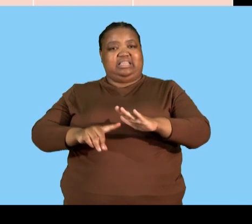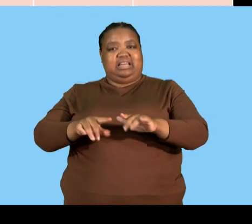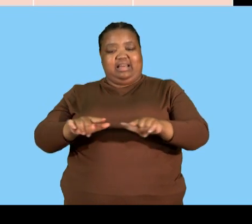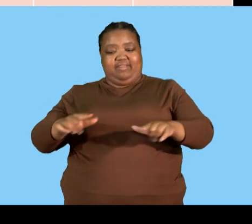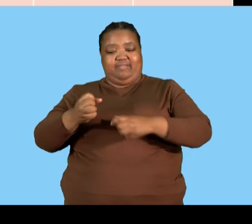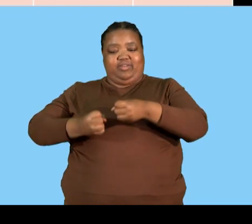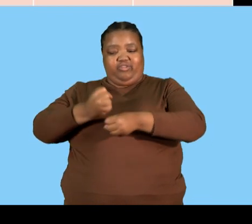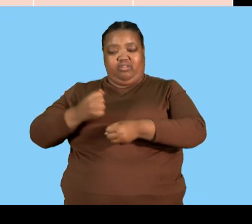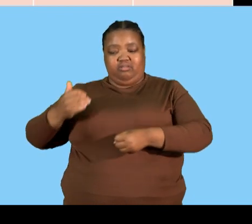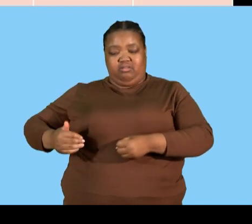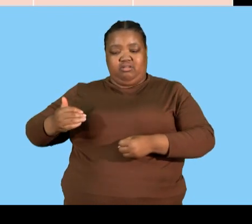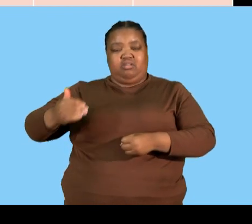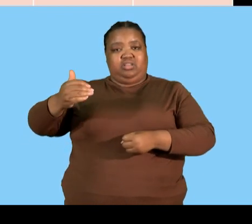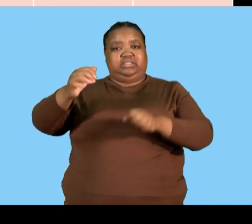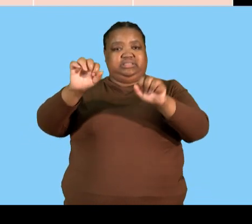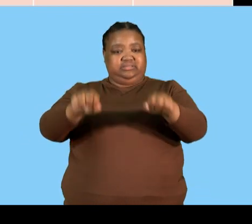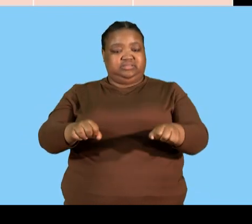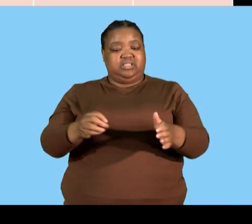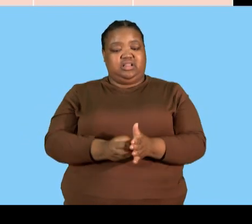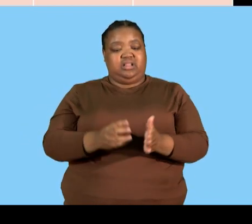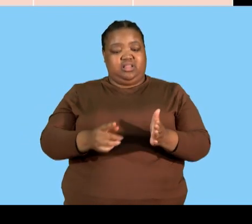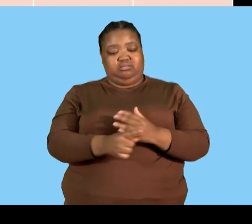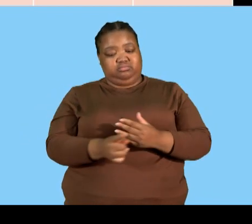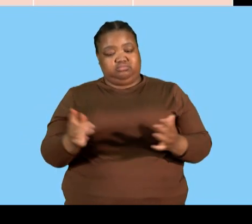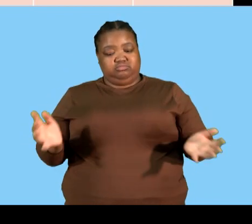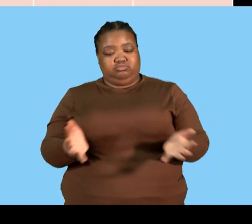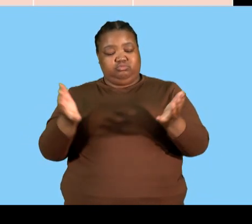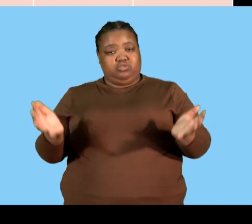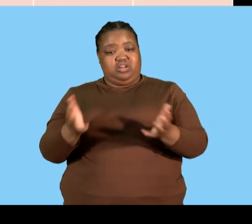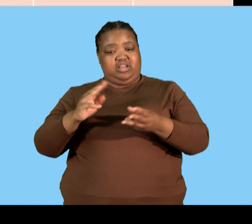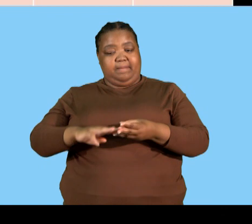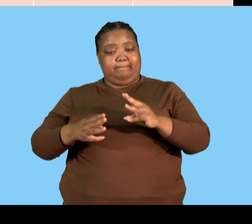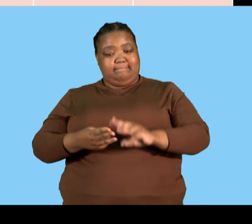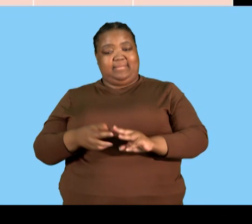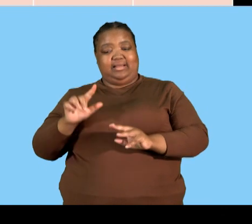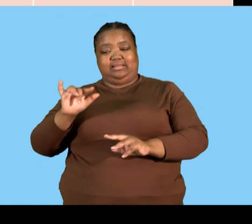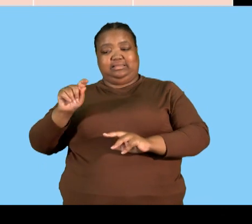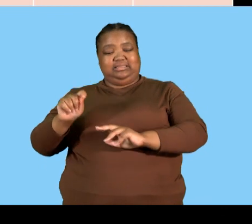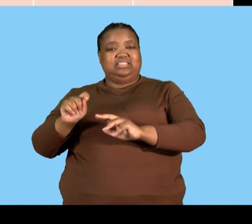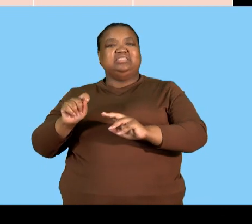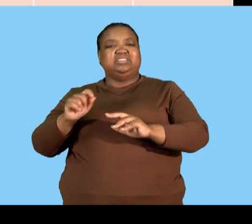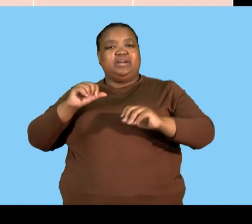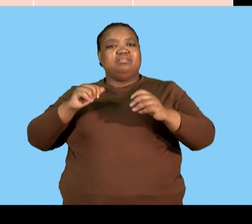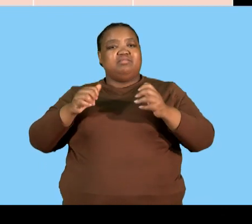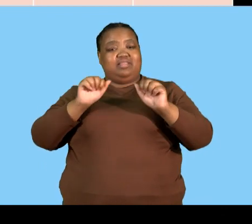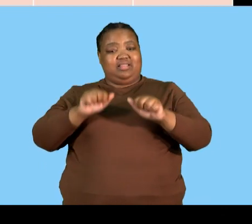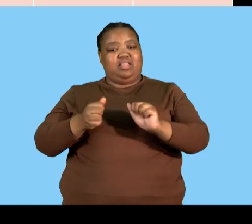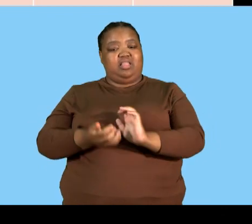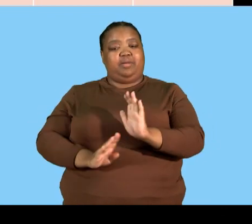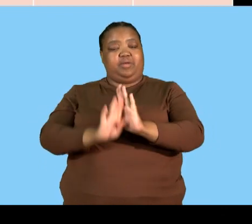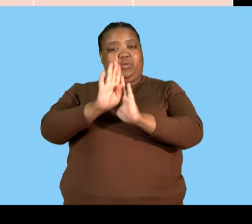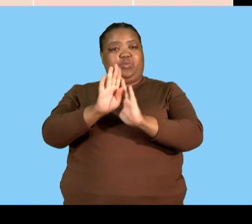to encourage learners improve their performance in the subject. Learners wrote